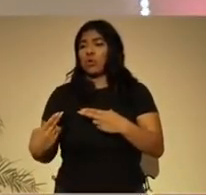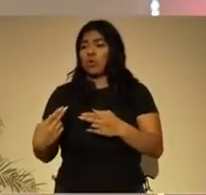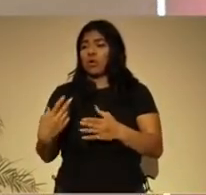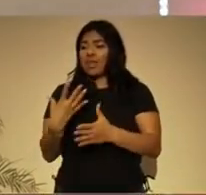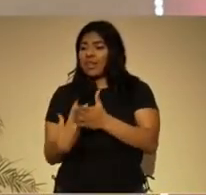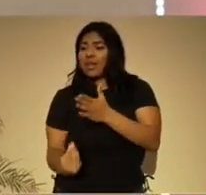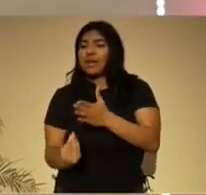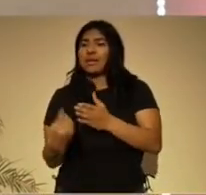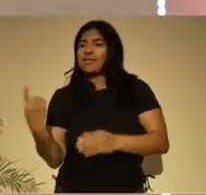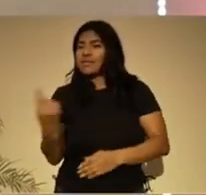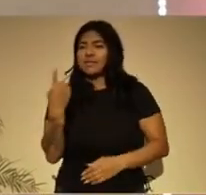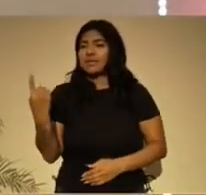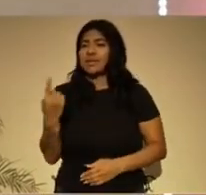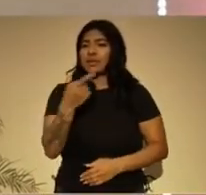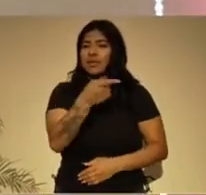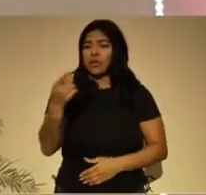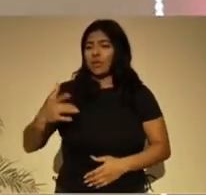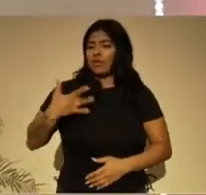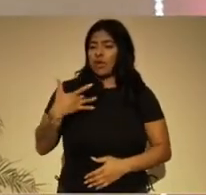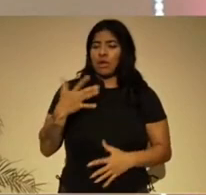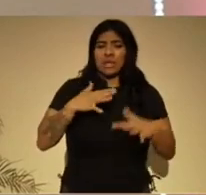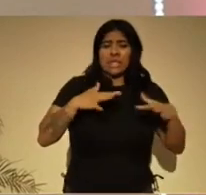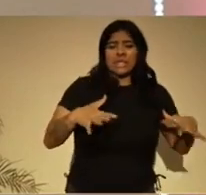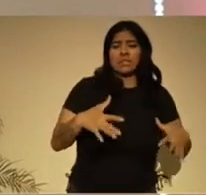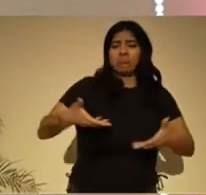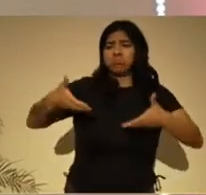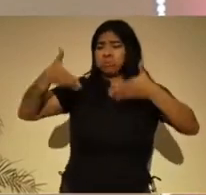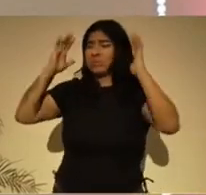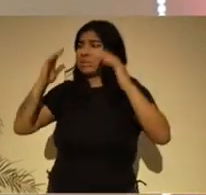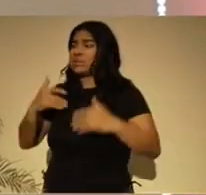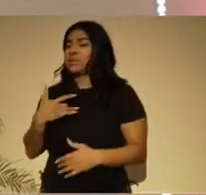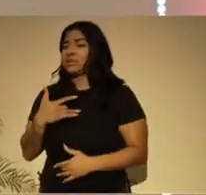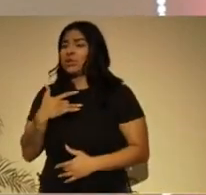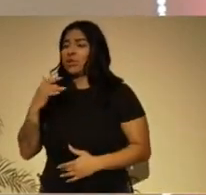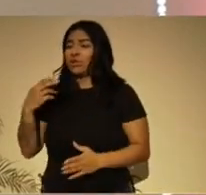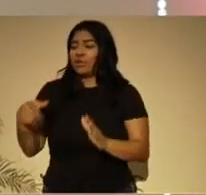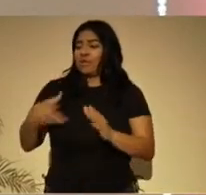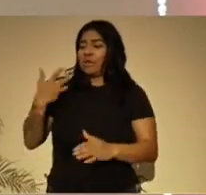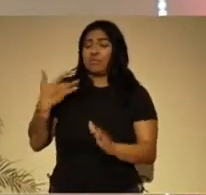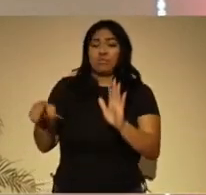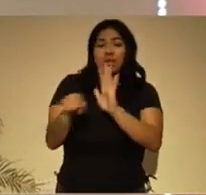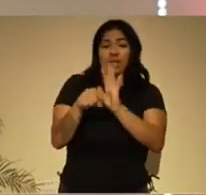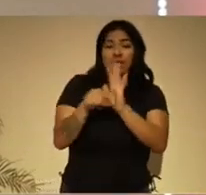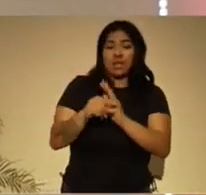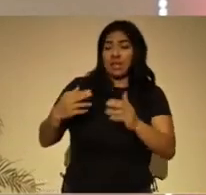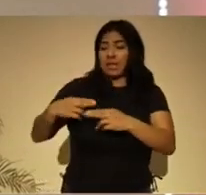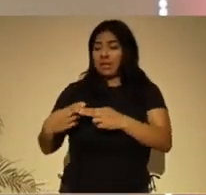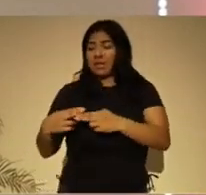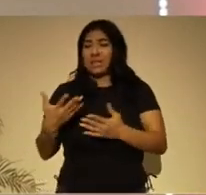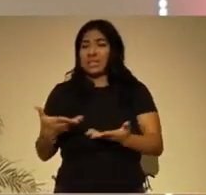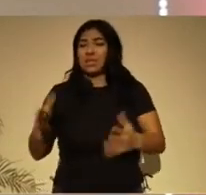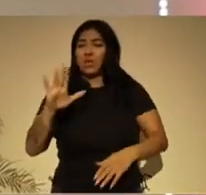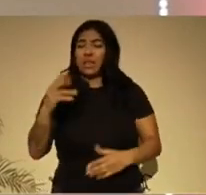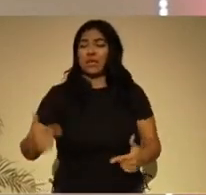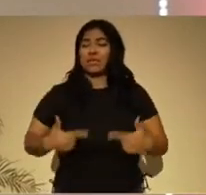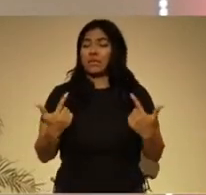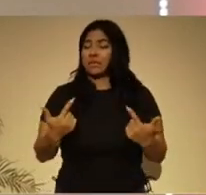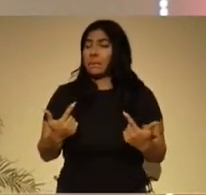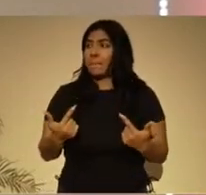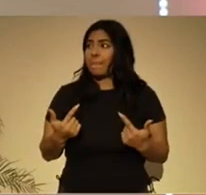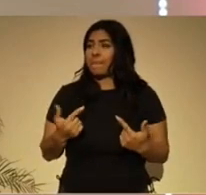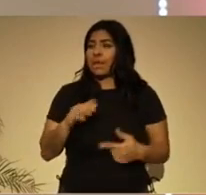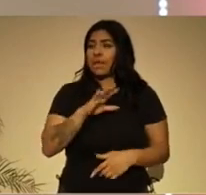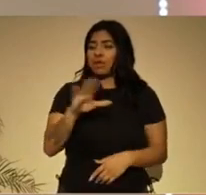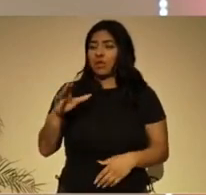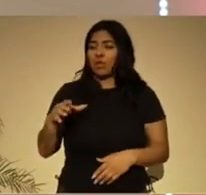peace, you'll feel anxious, you'll feel overwhelmed, you'll feel all the negative and heavy things in your life? And that when